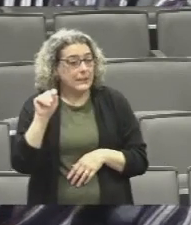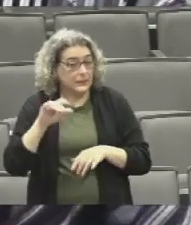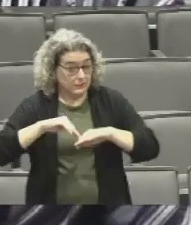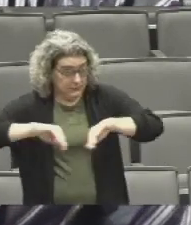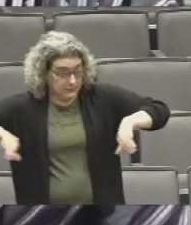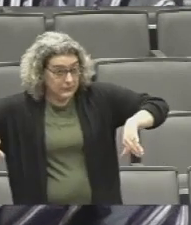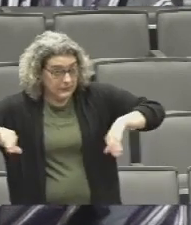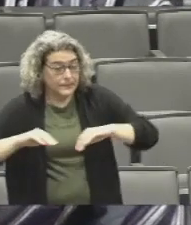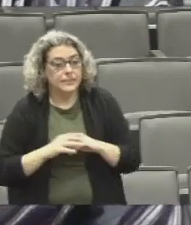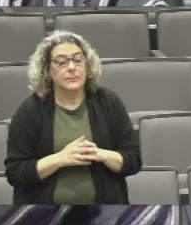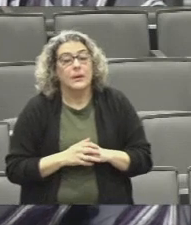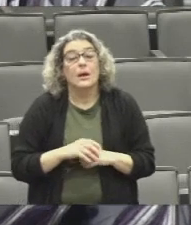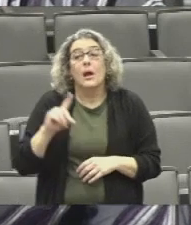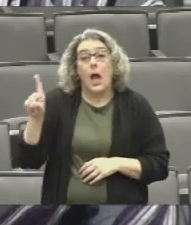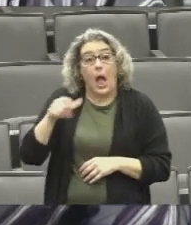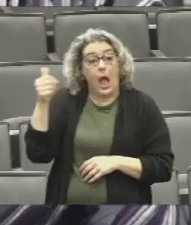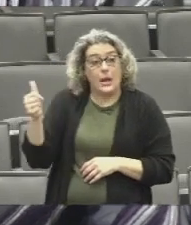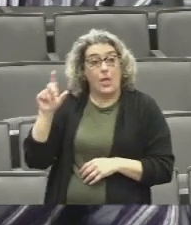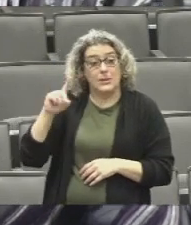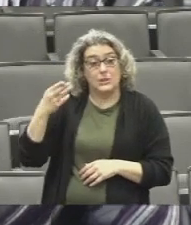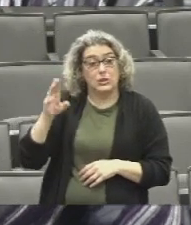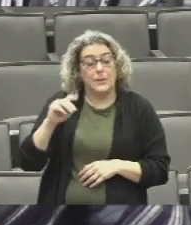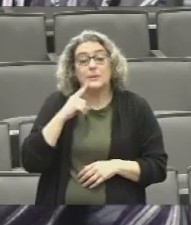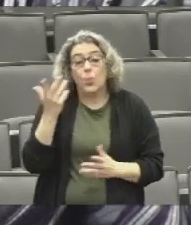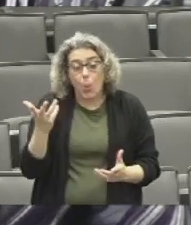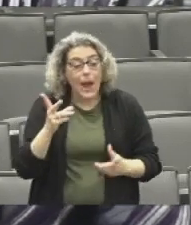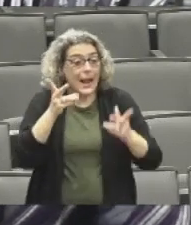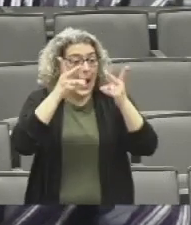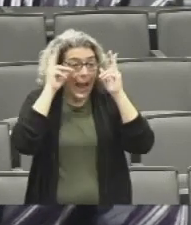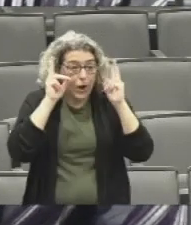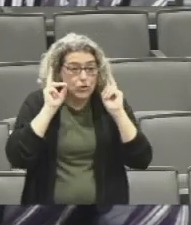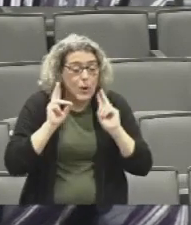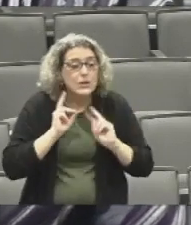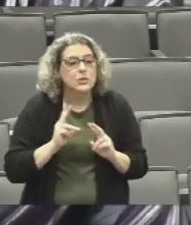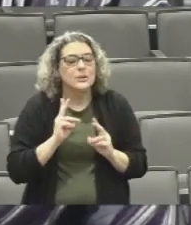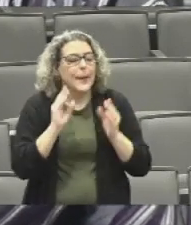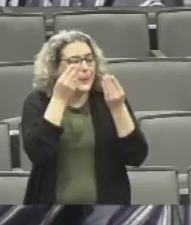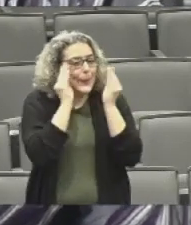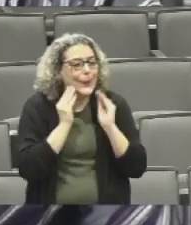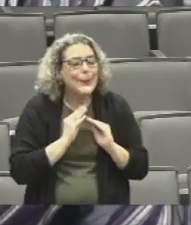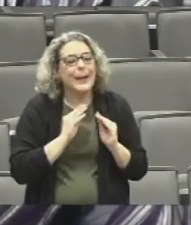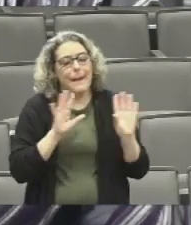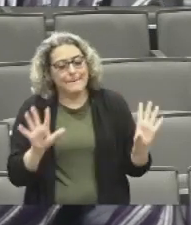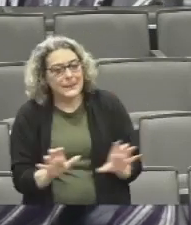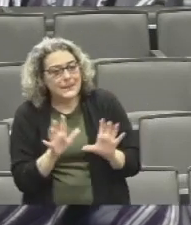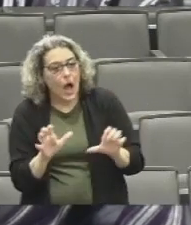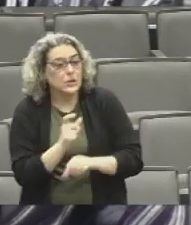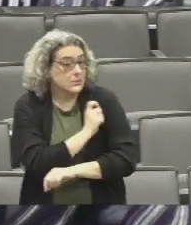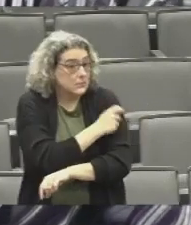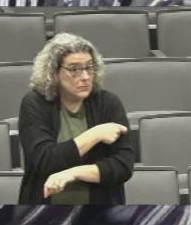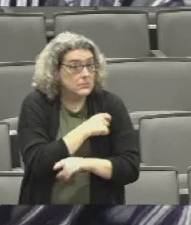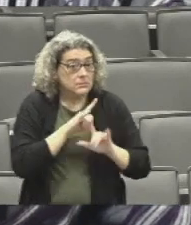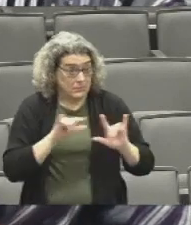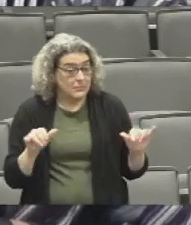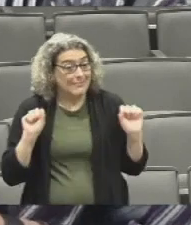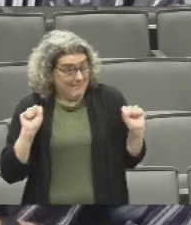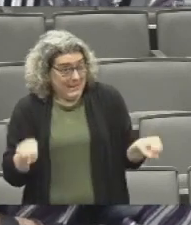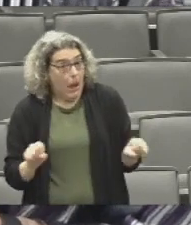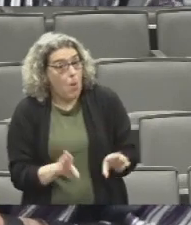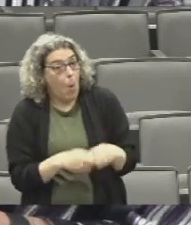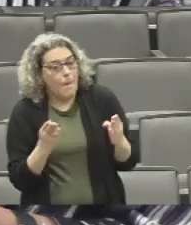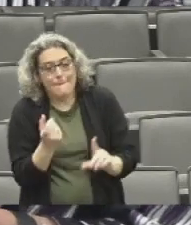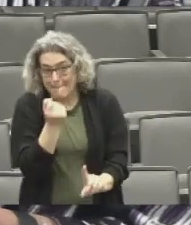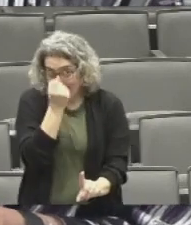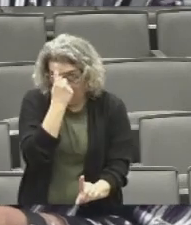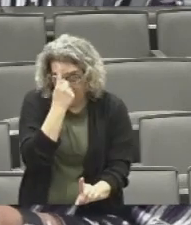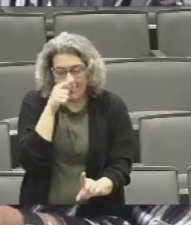a DHM that actually said that hairdressers, beauty salons, barbers, massage parlors could open, as